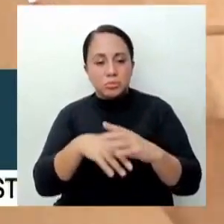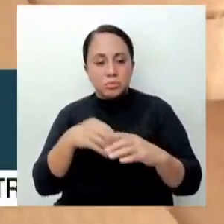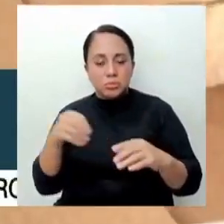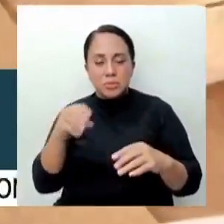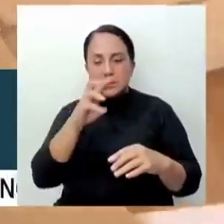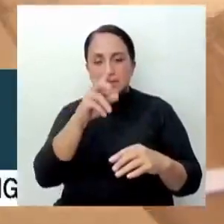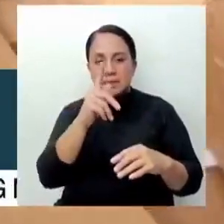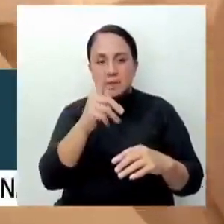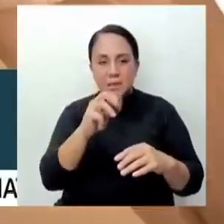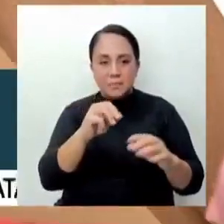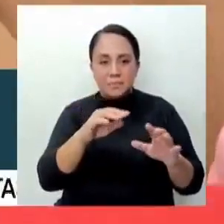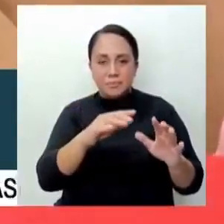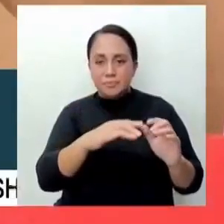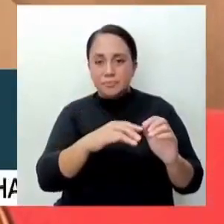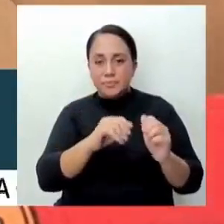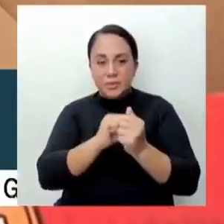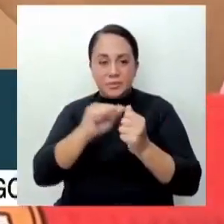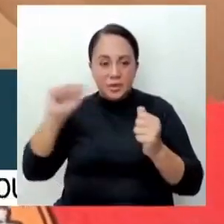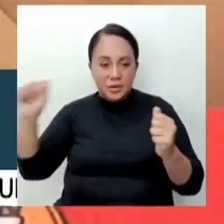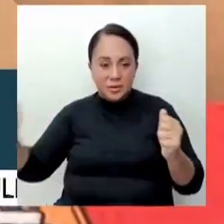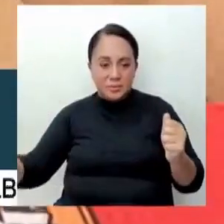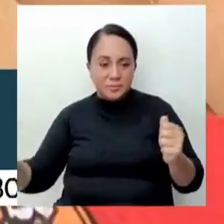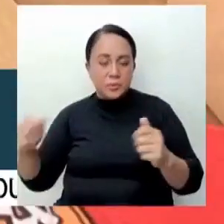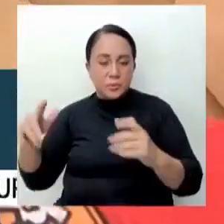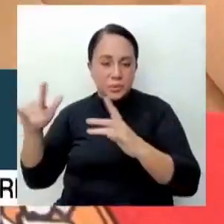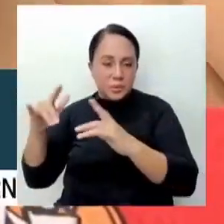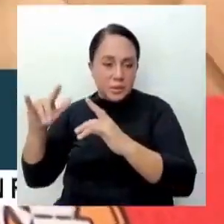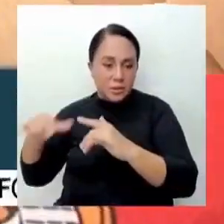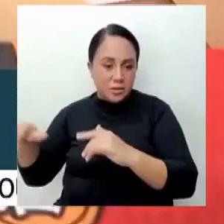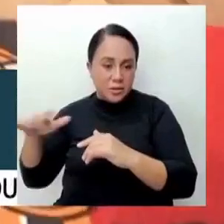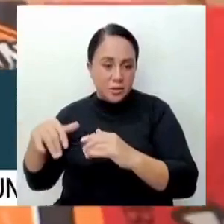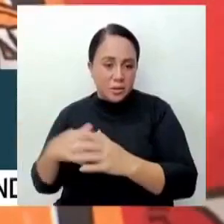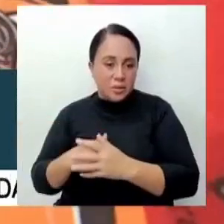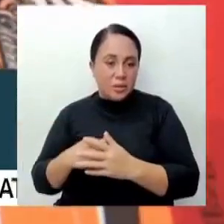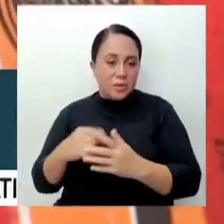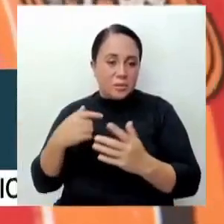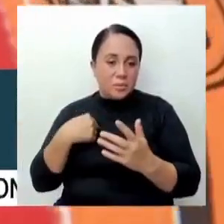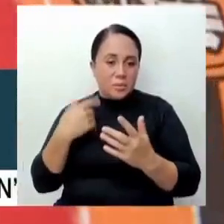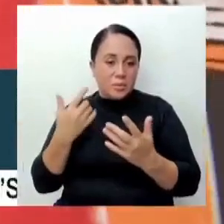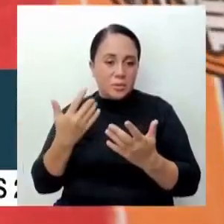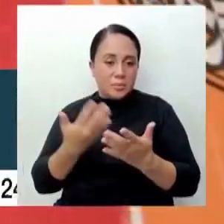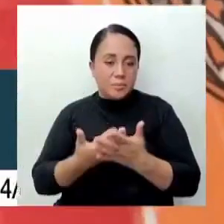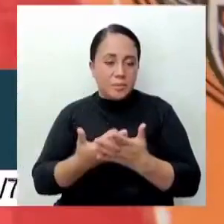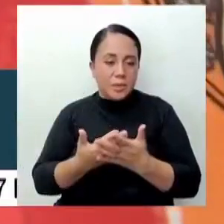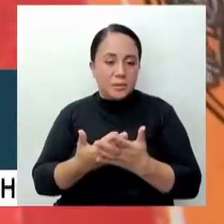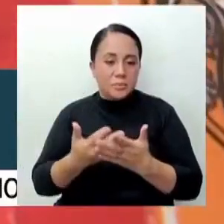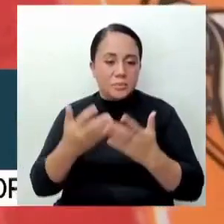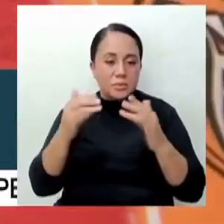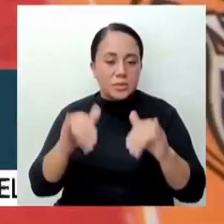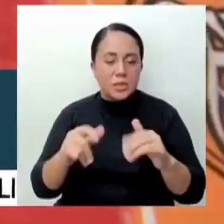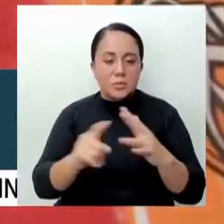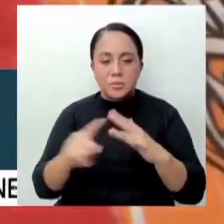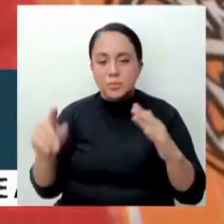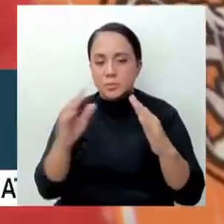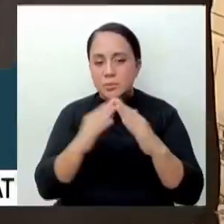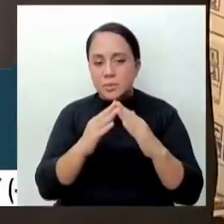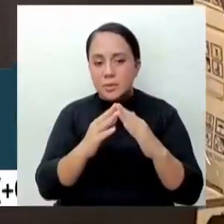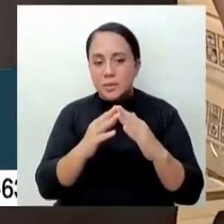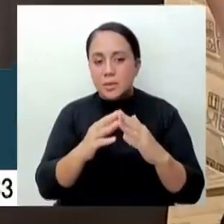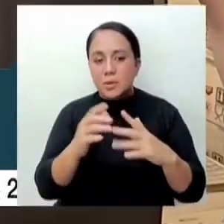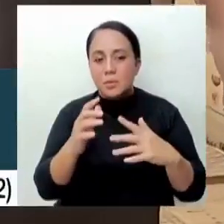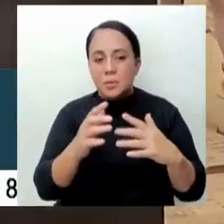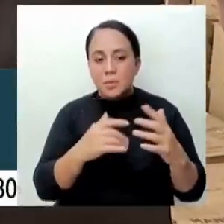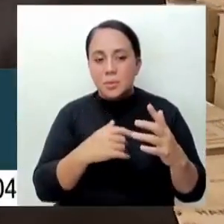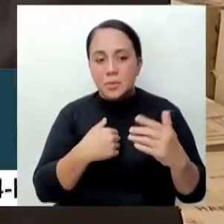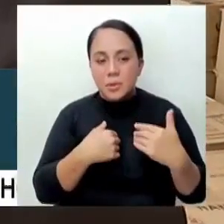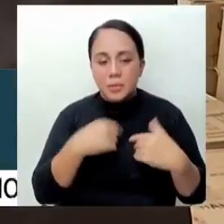zone to decamp. Most of the evacuees from Santo Domingo, Albay, opted to stay at the evacuation centers despite the decampment